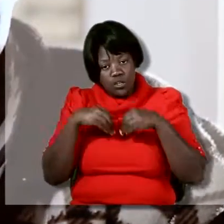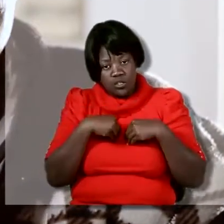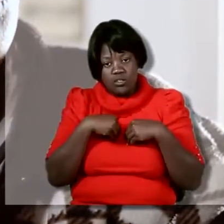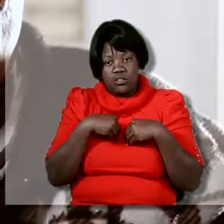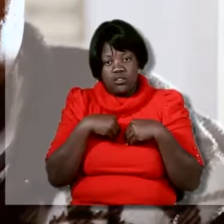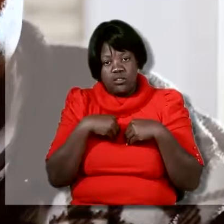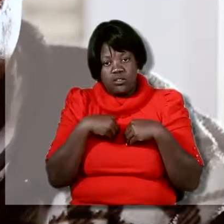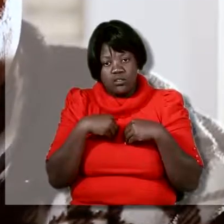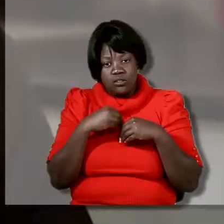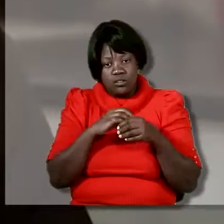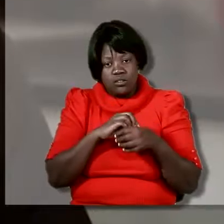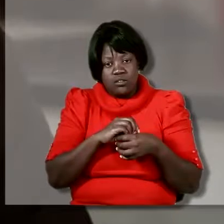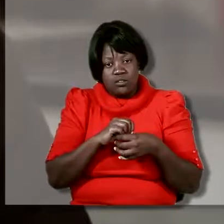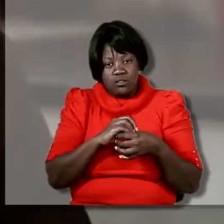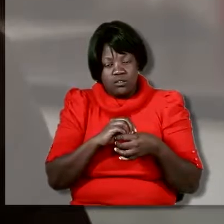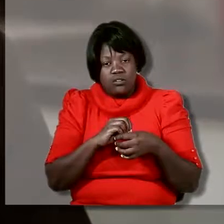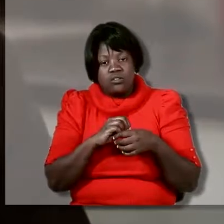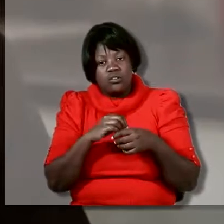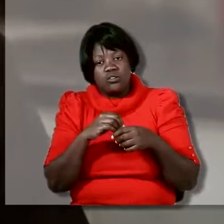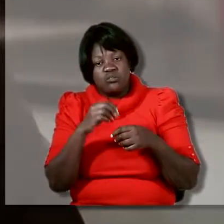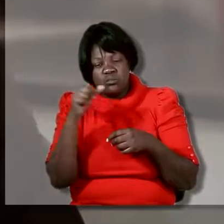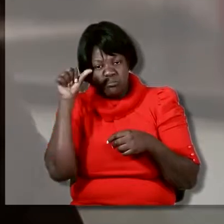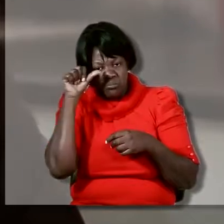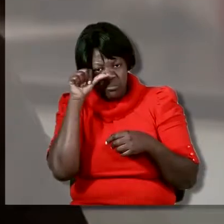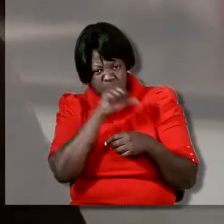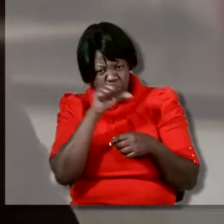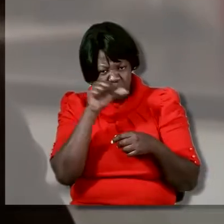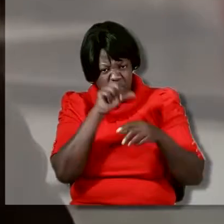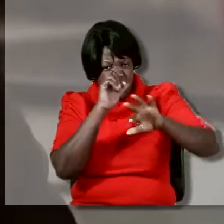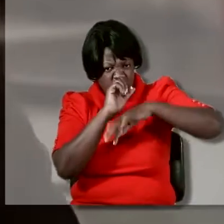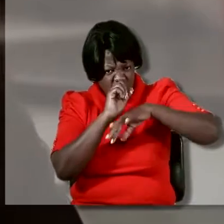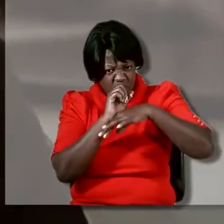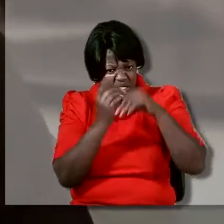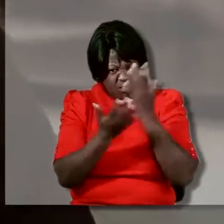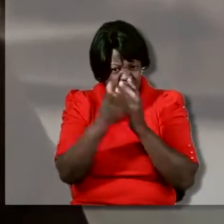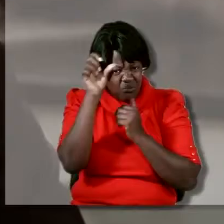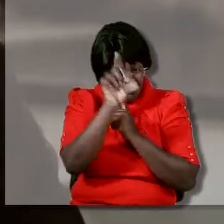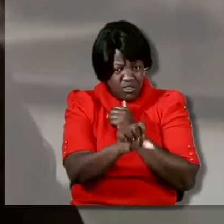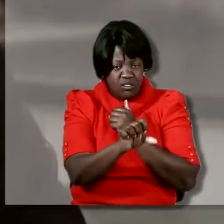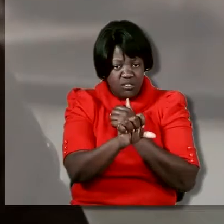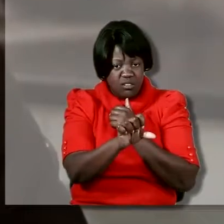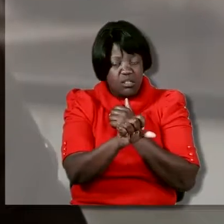veggies would not be good for you, right? Yes, definitely not.